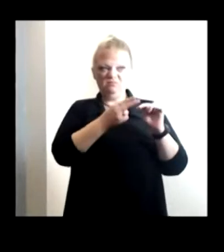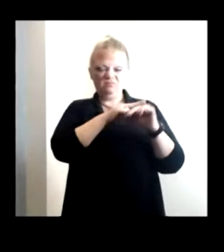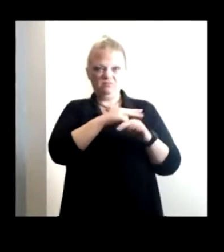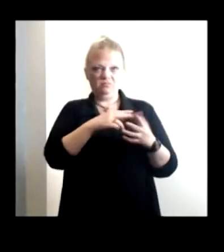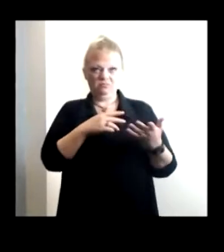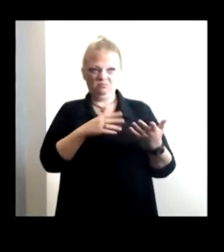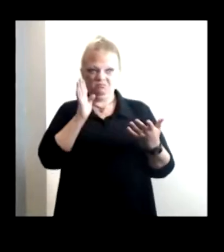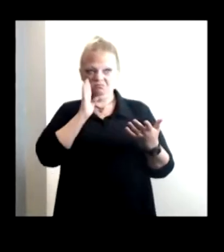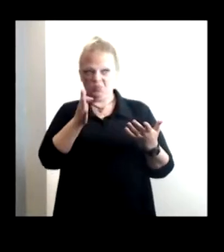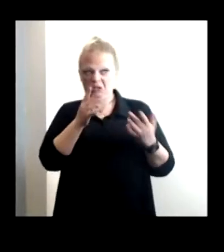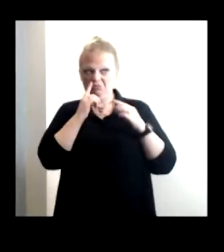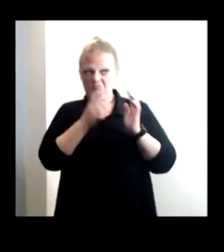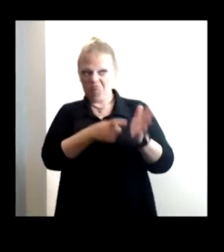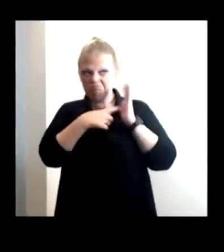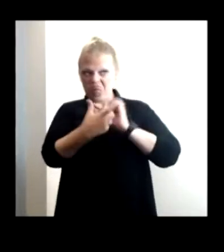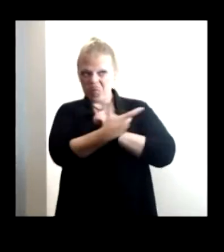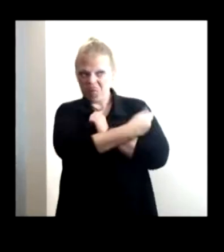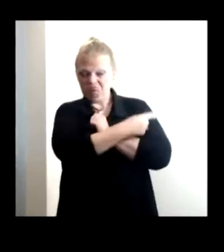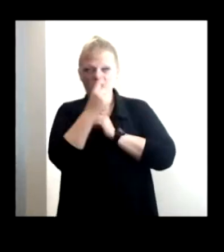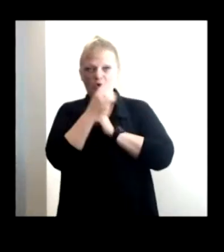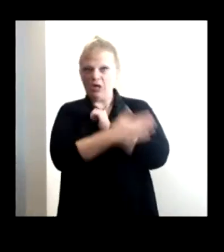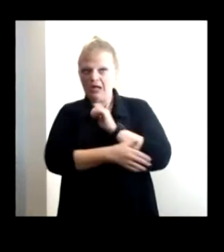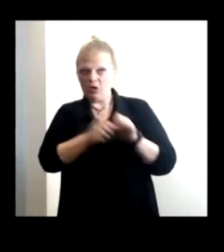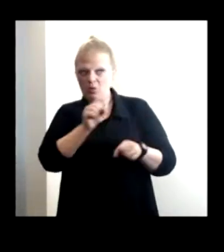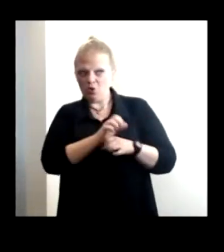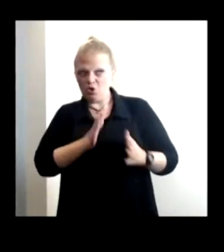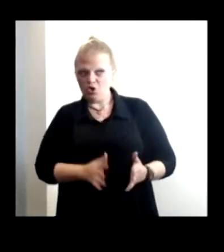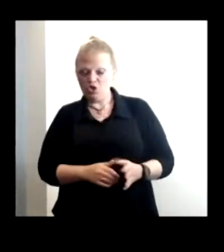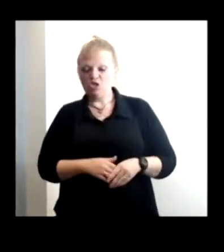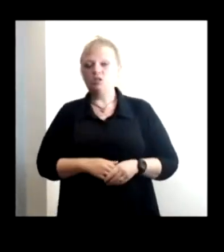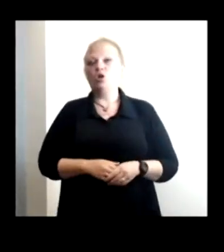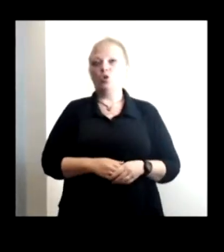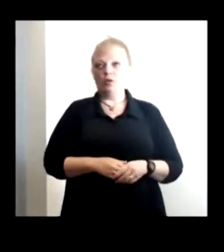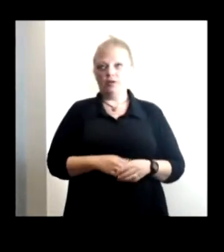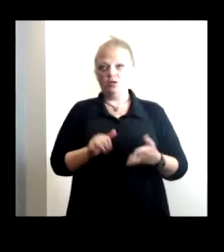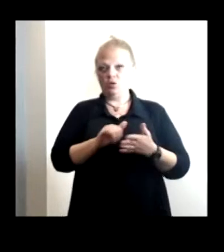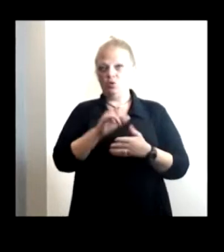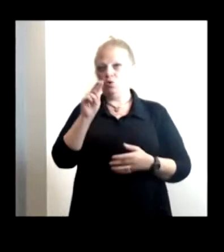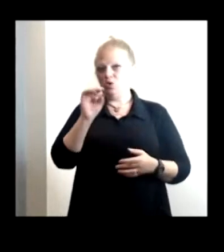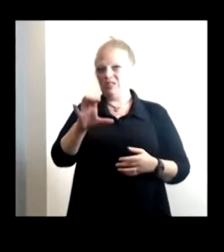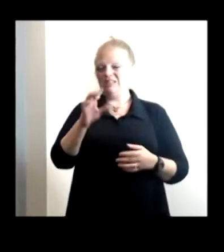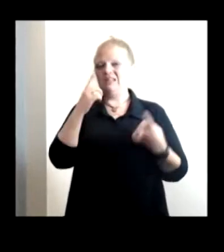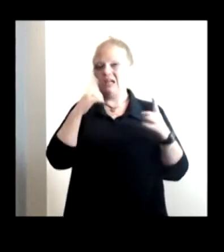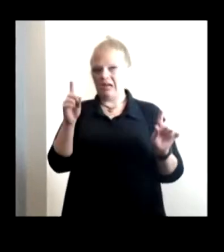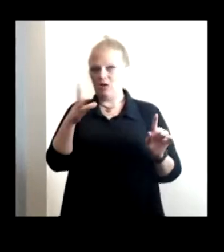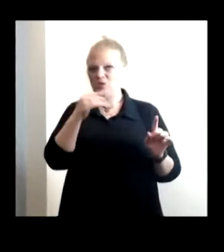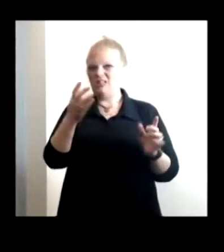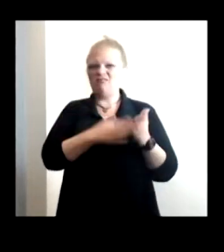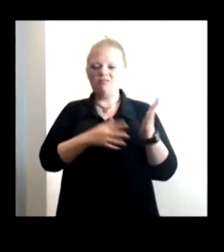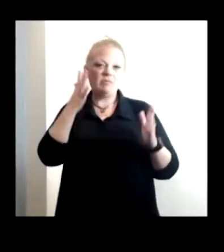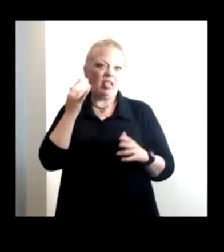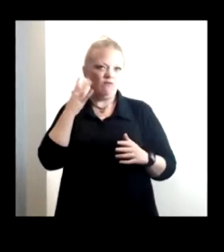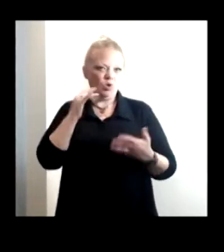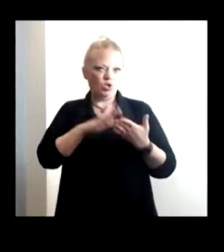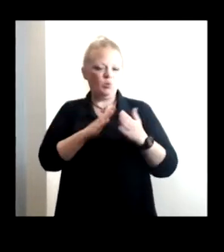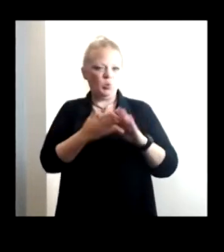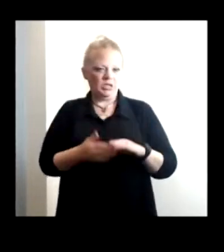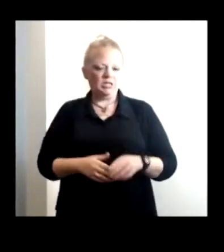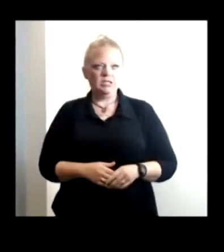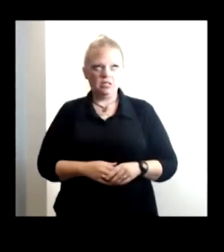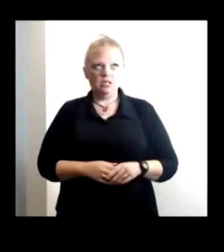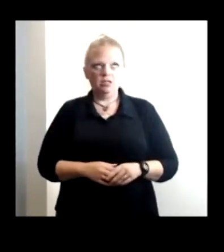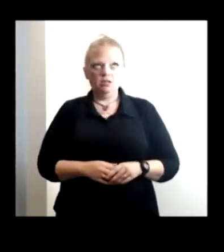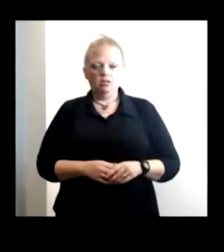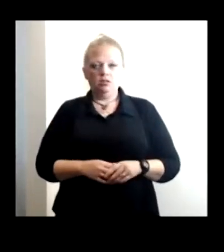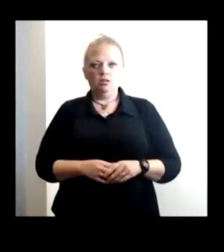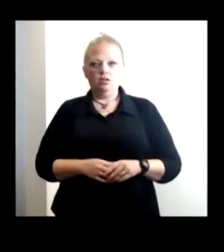mandatory vaccine or testing for county workers? This is in reference to what New York City announced yesterday, and some California communities are.